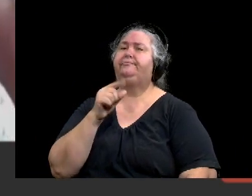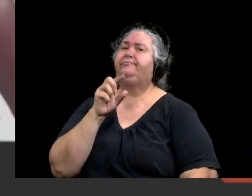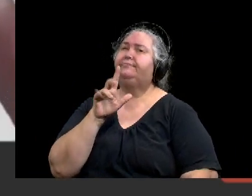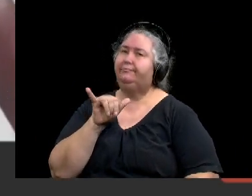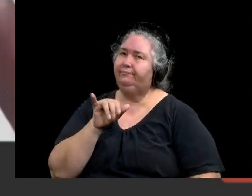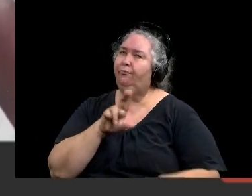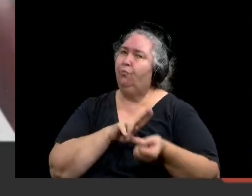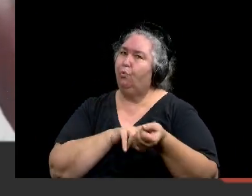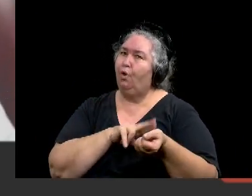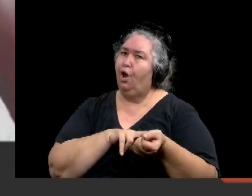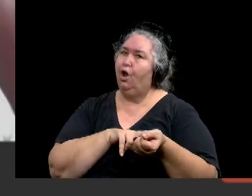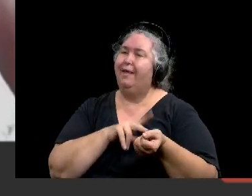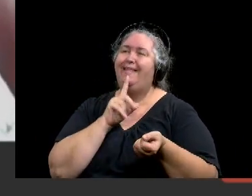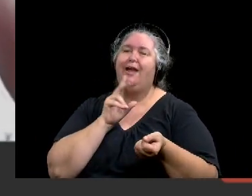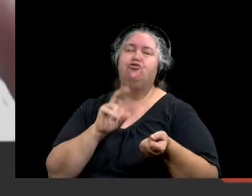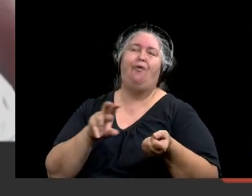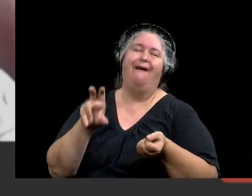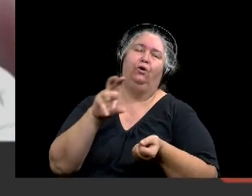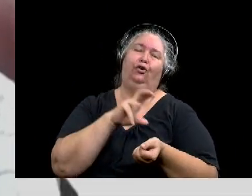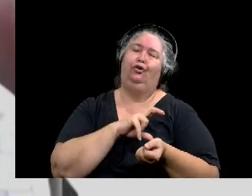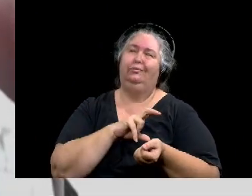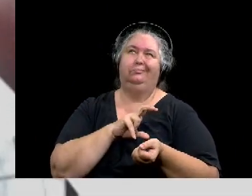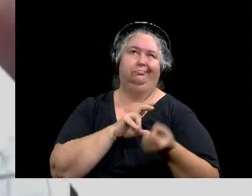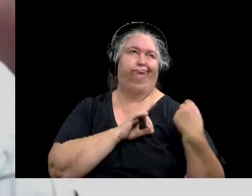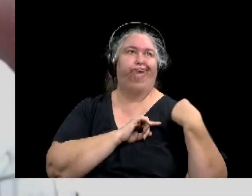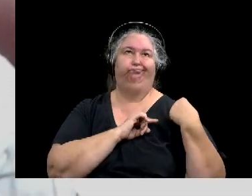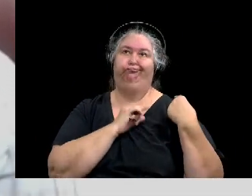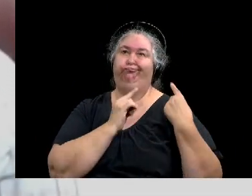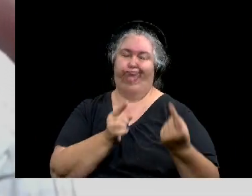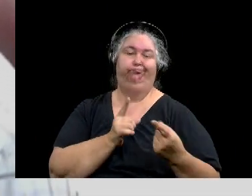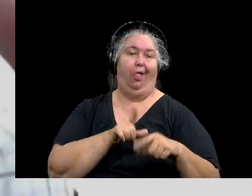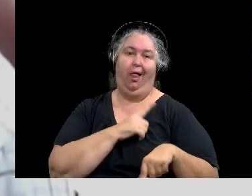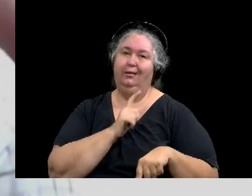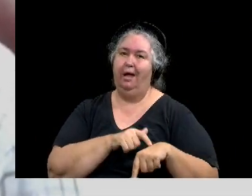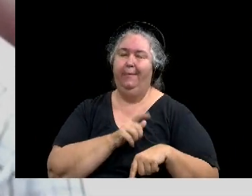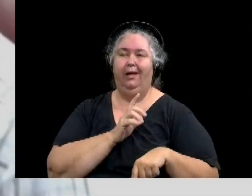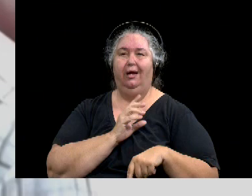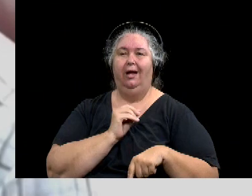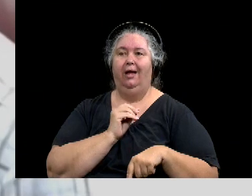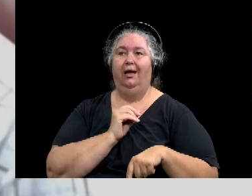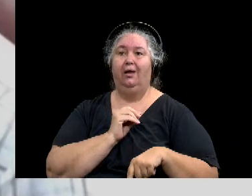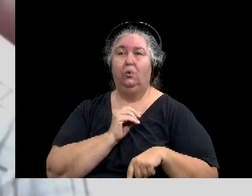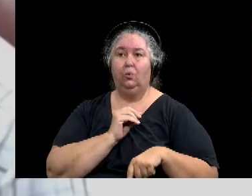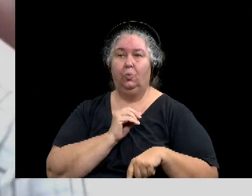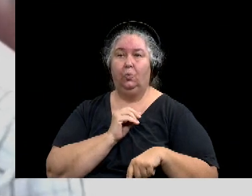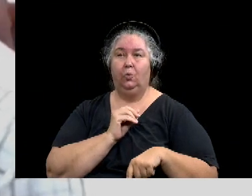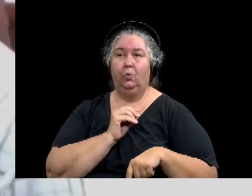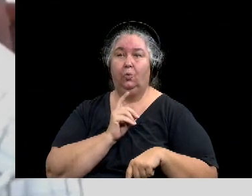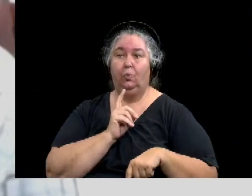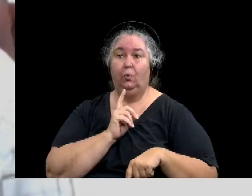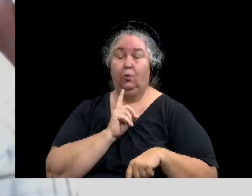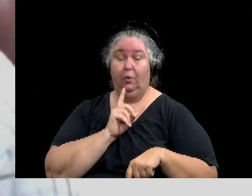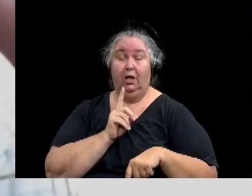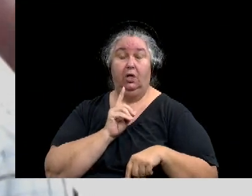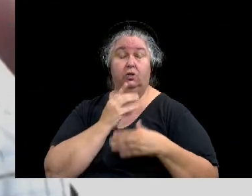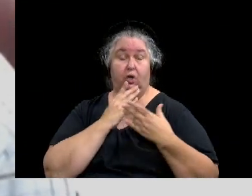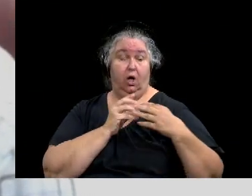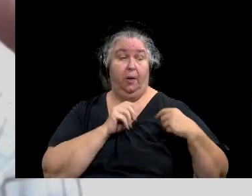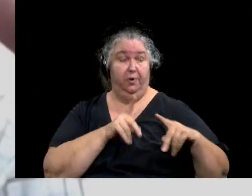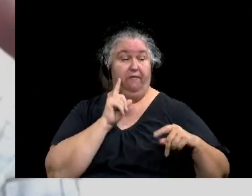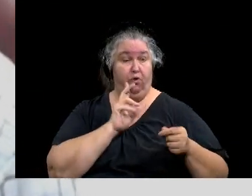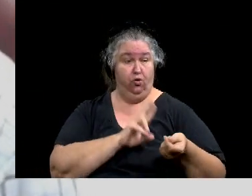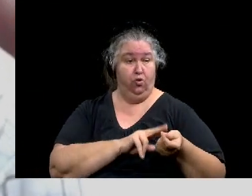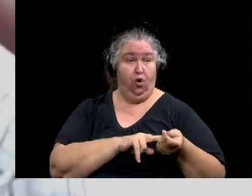nursing or traveler nurses have been around forever, and it's a locums kind of opportunity for nurses